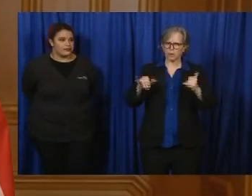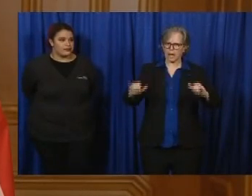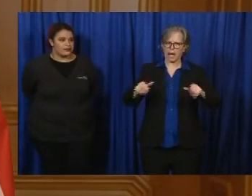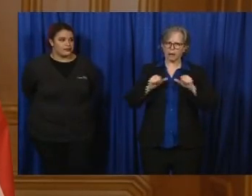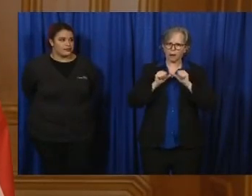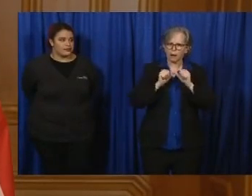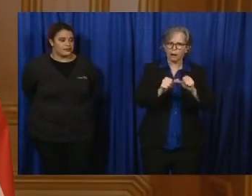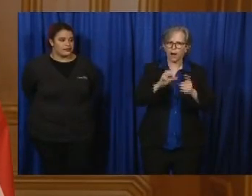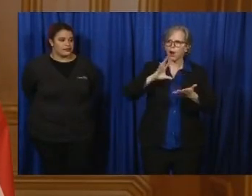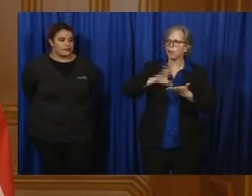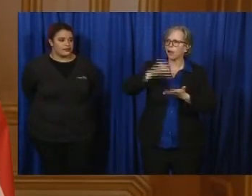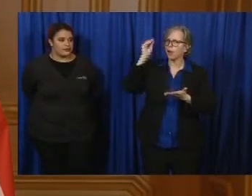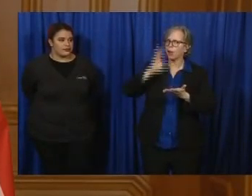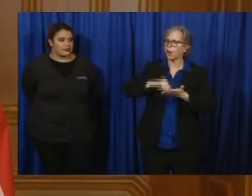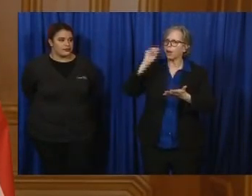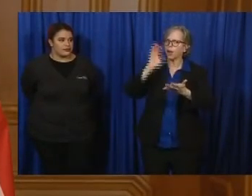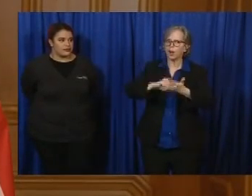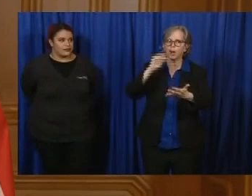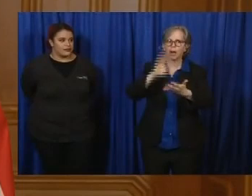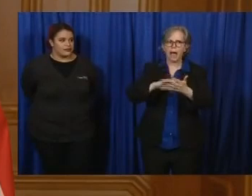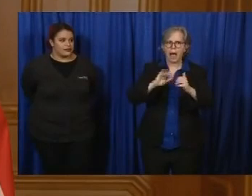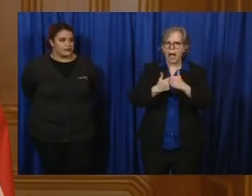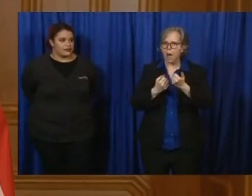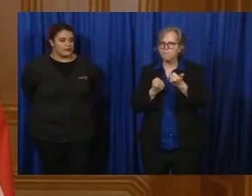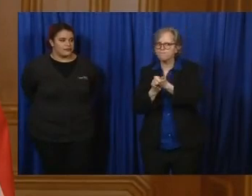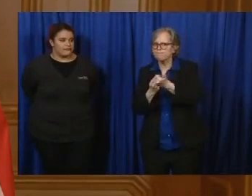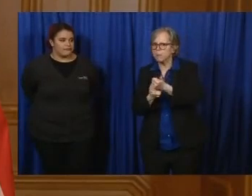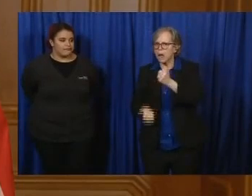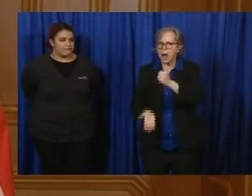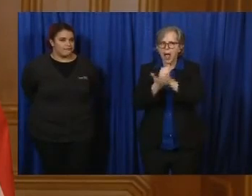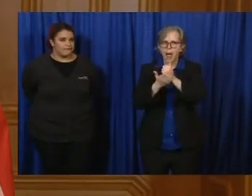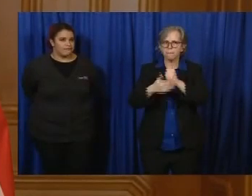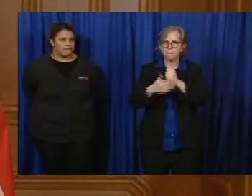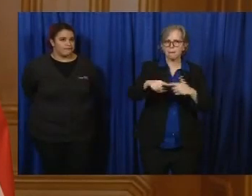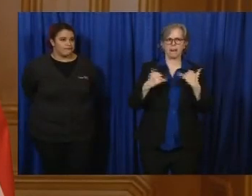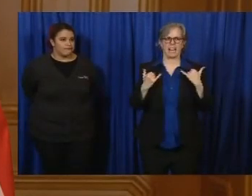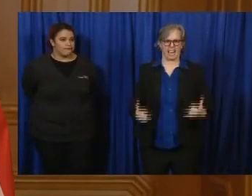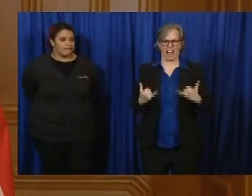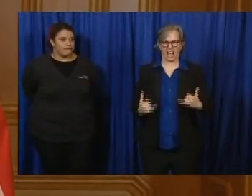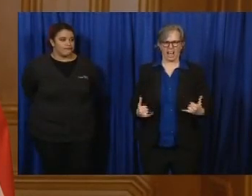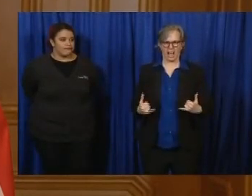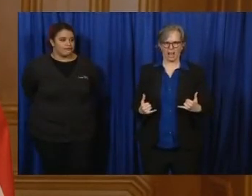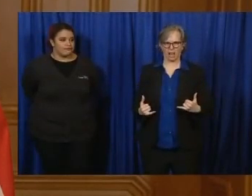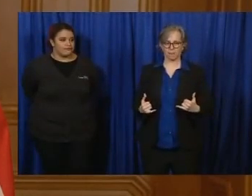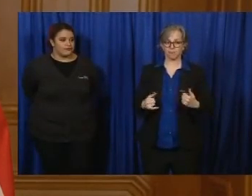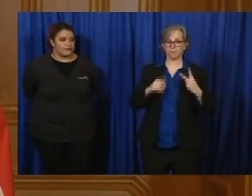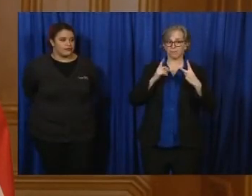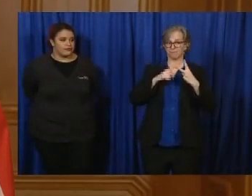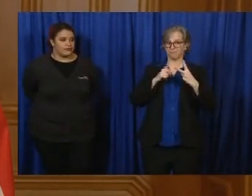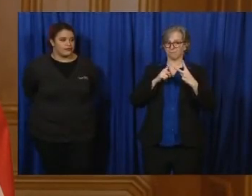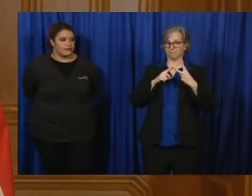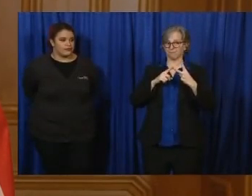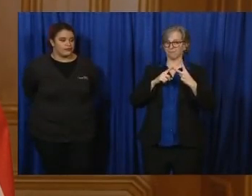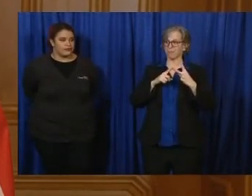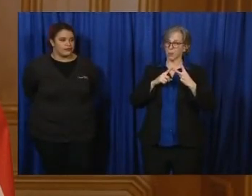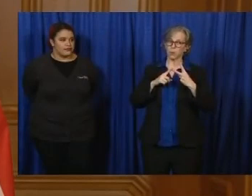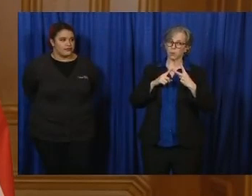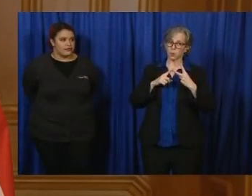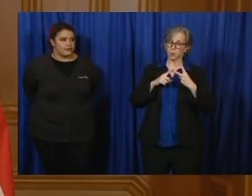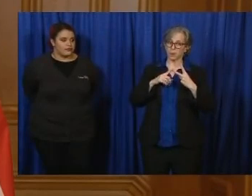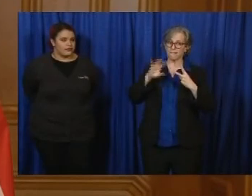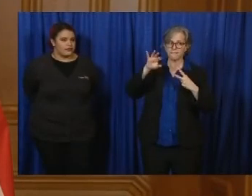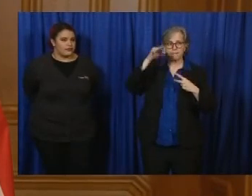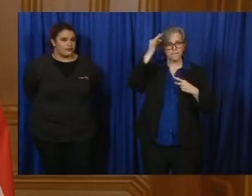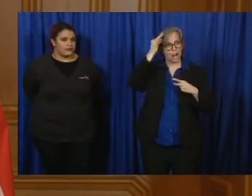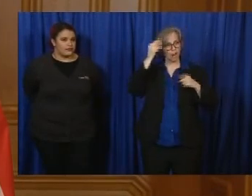we give them that extra help that we need? Now, the other factor is we do have money coming in from the federal government, and